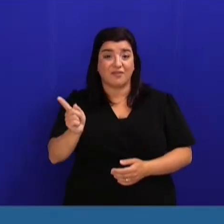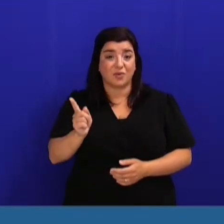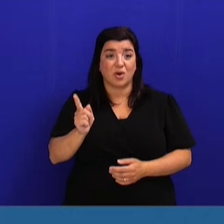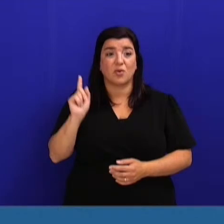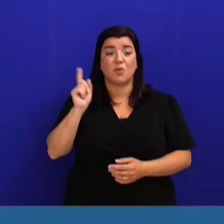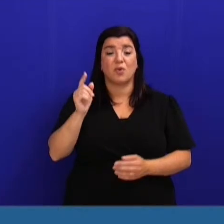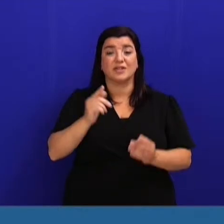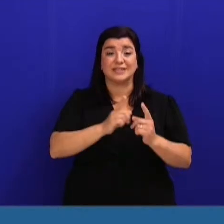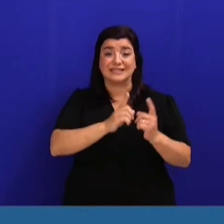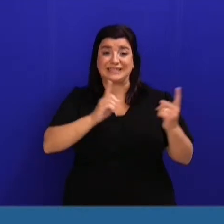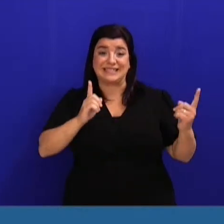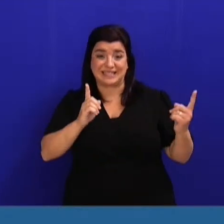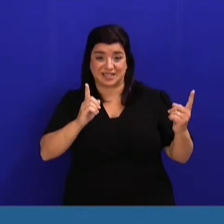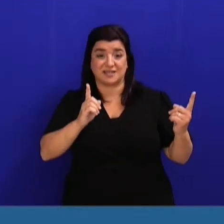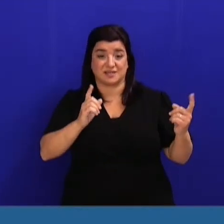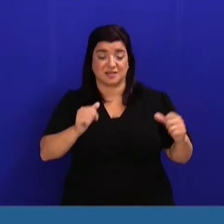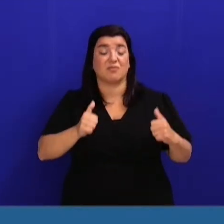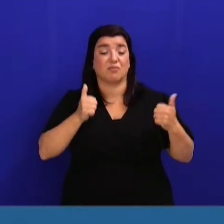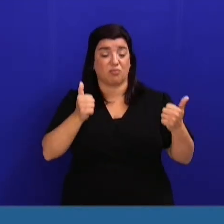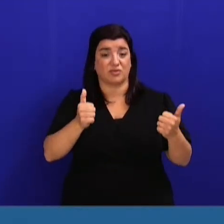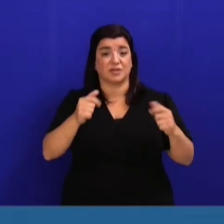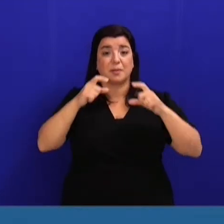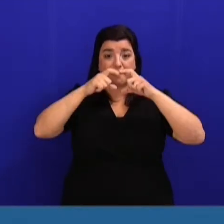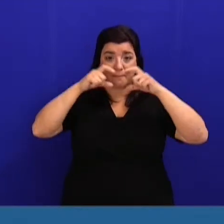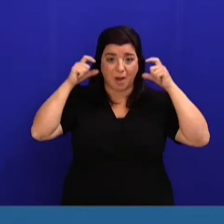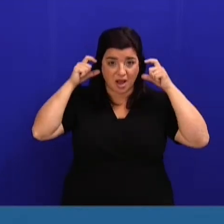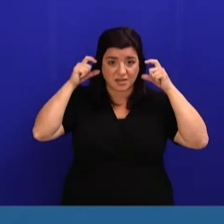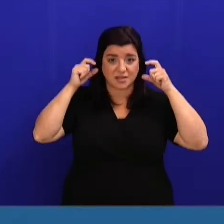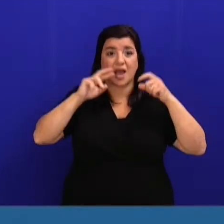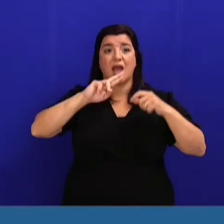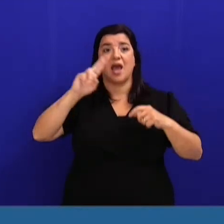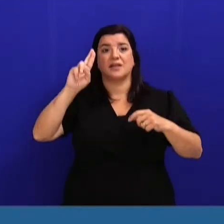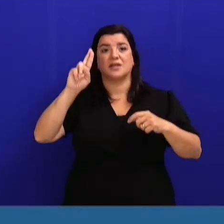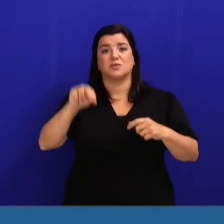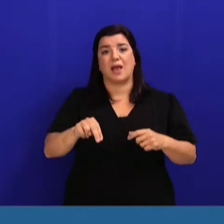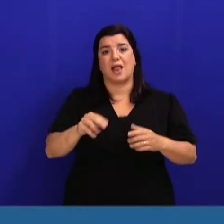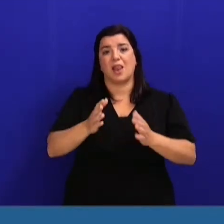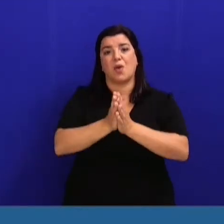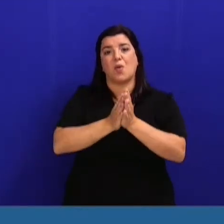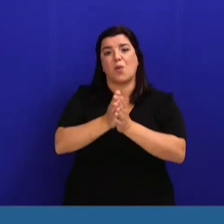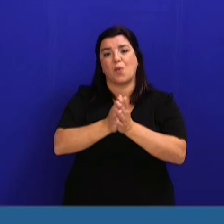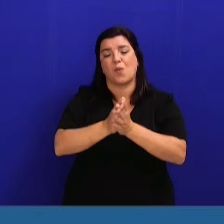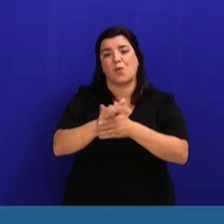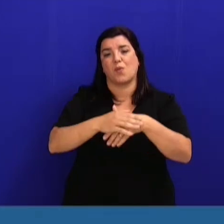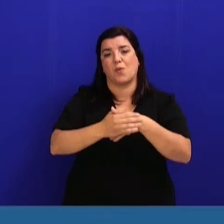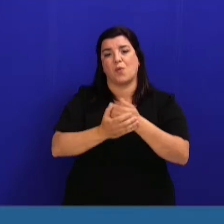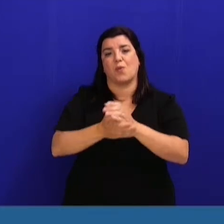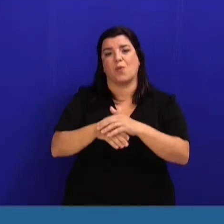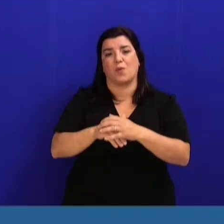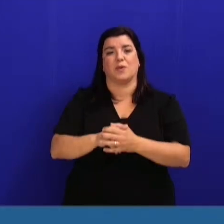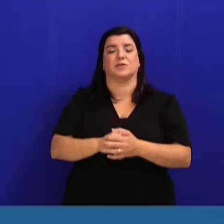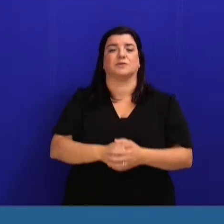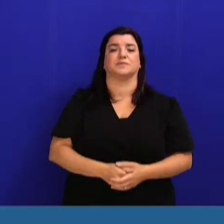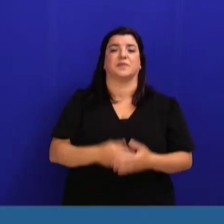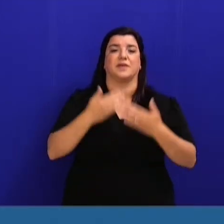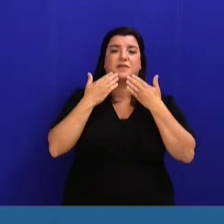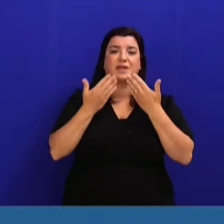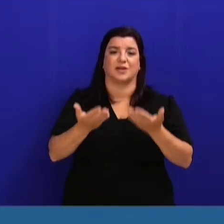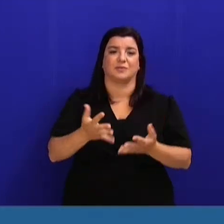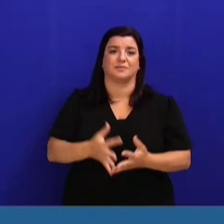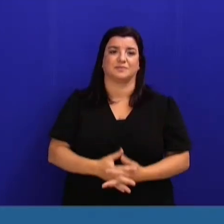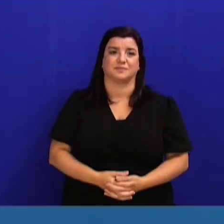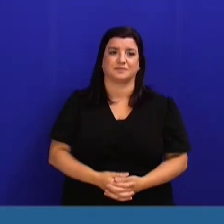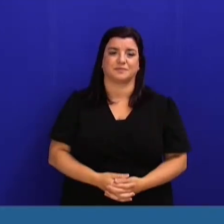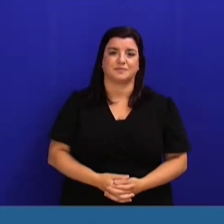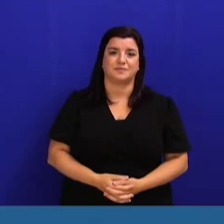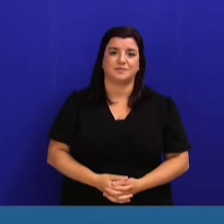from one person to the other, the use of masks, and also sanitization of the hands. Thank you. Naddu għal